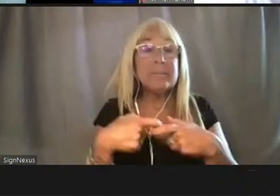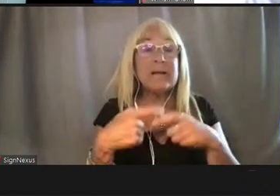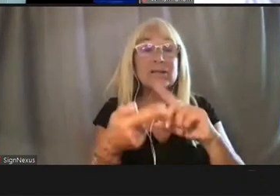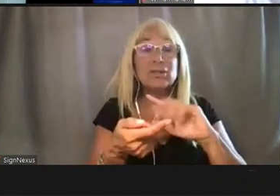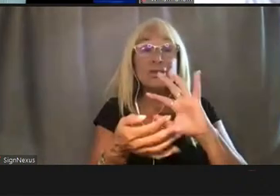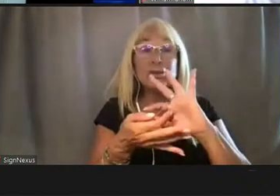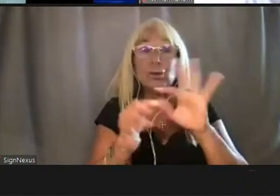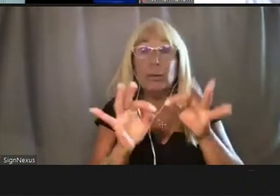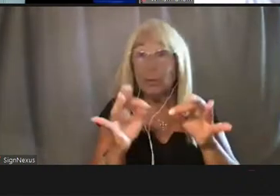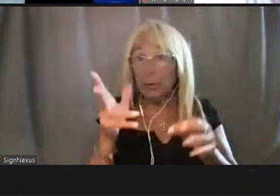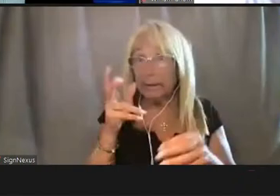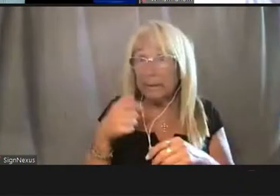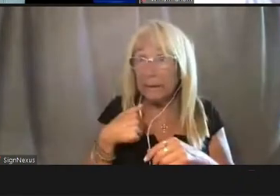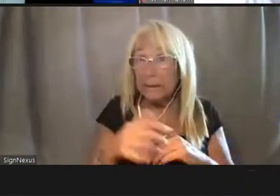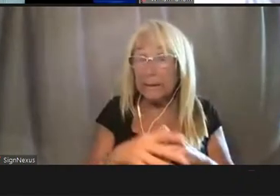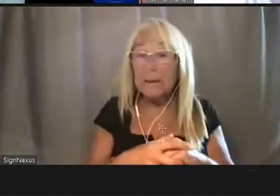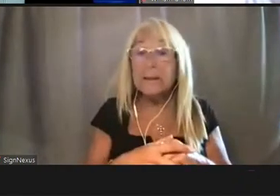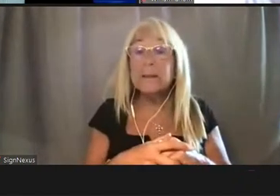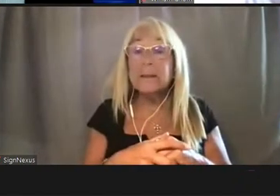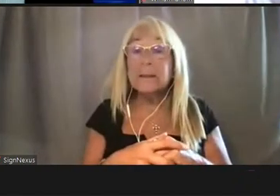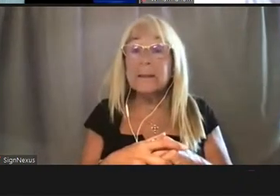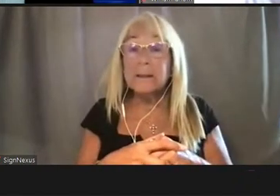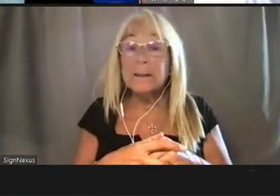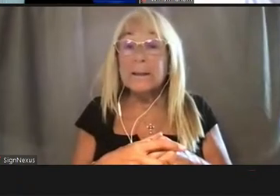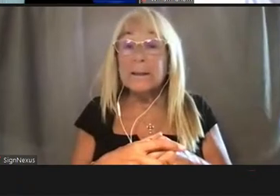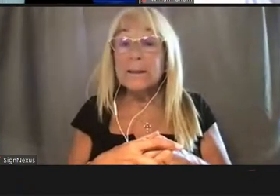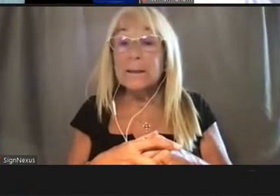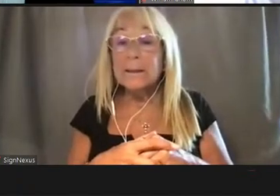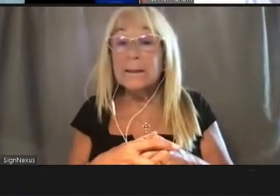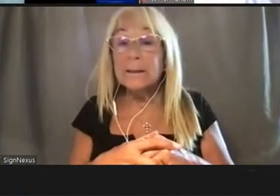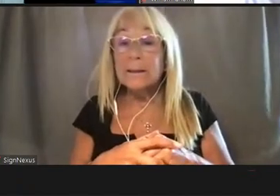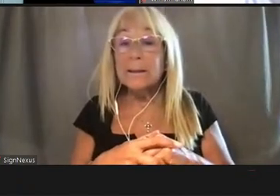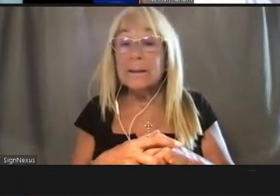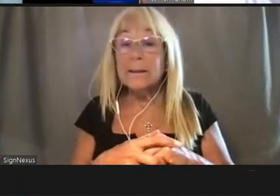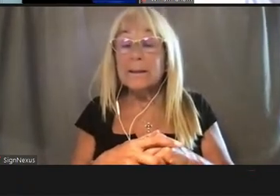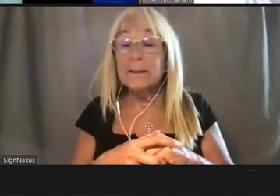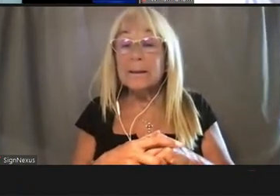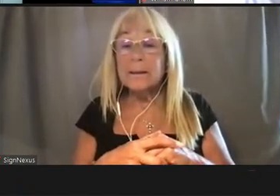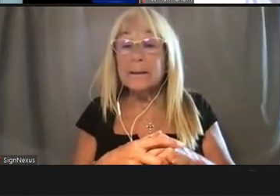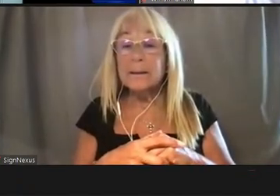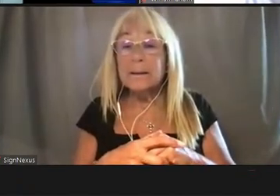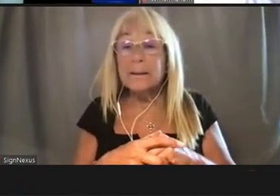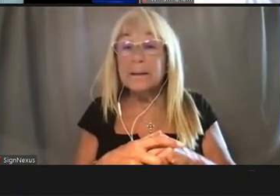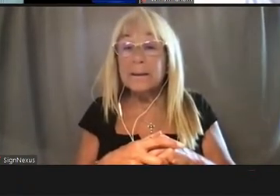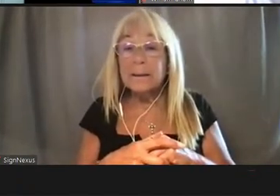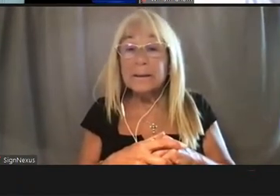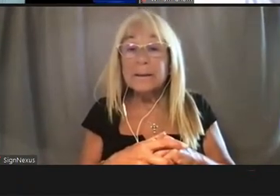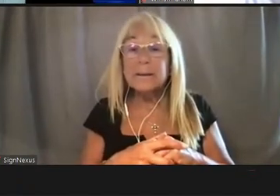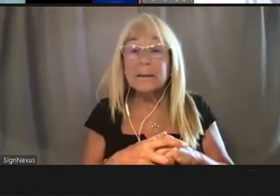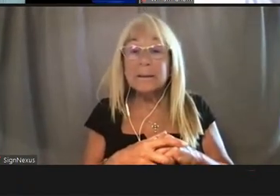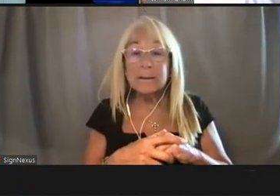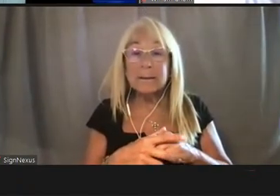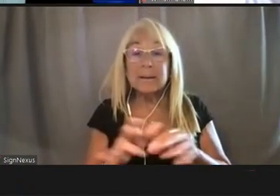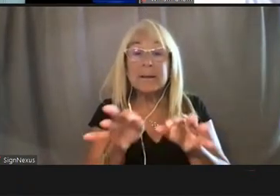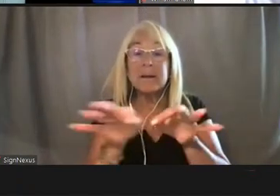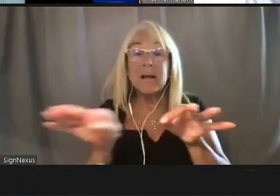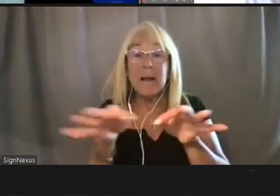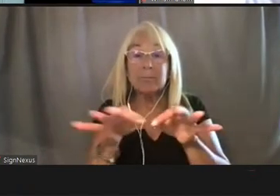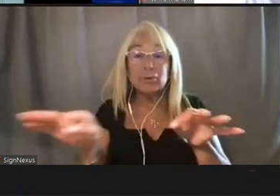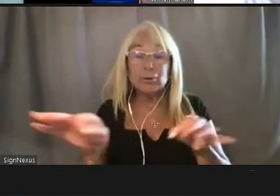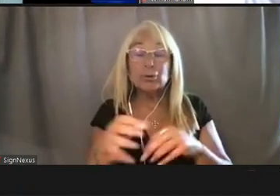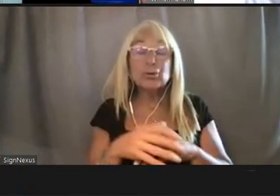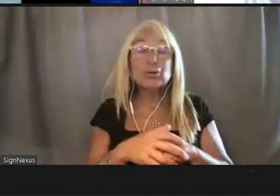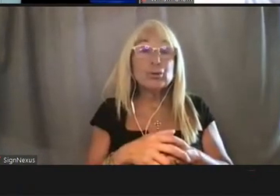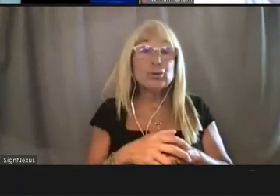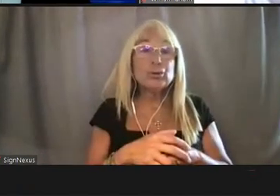you heard me the translation services available in real time okay